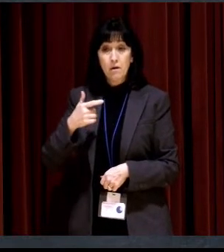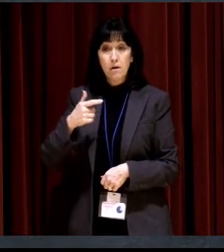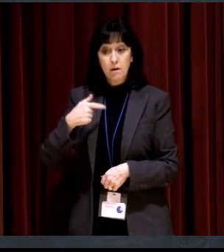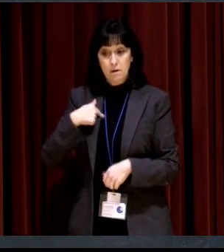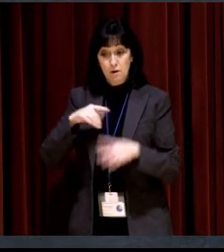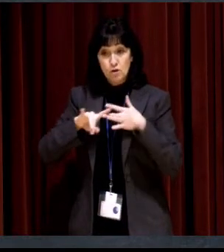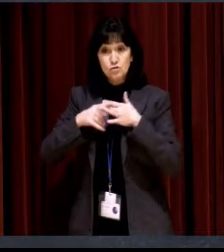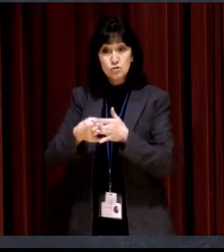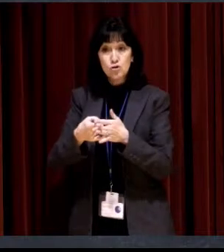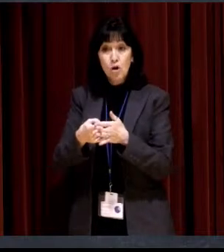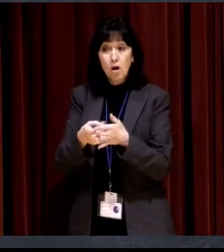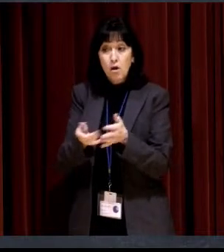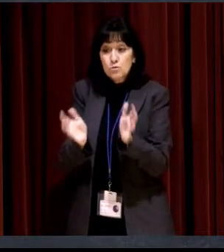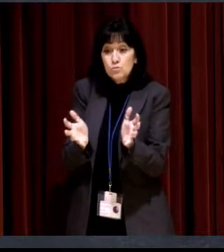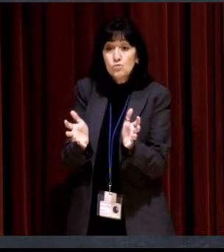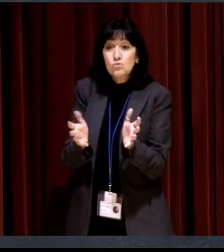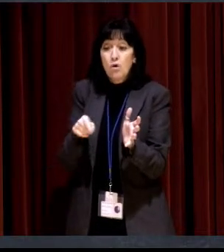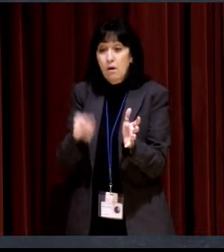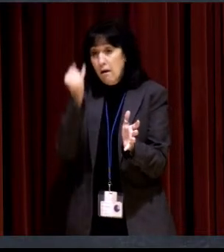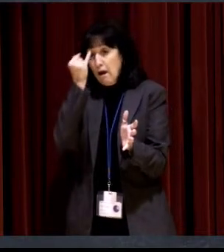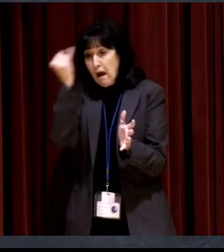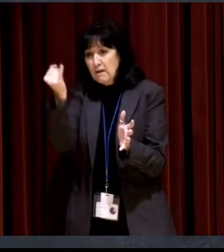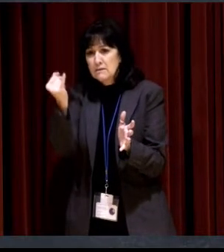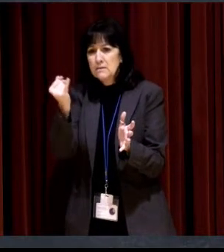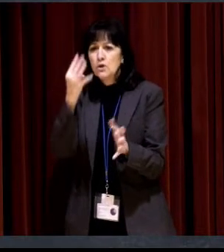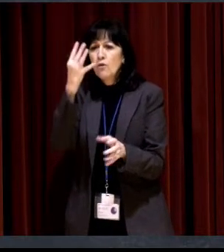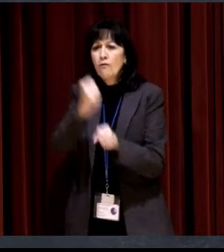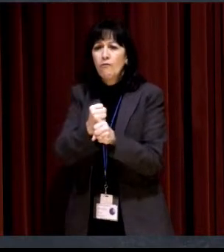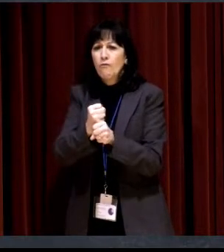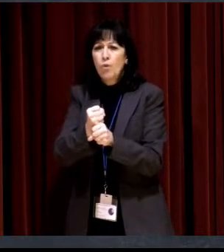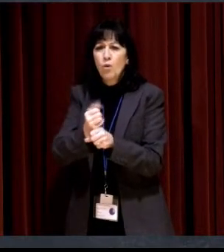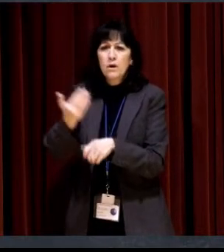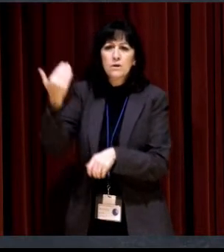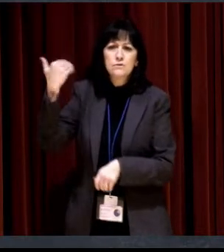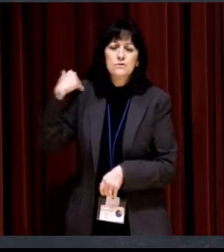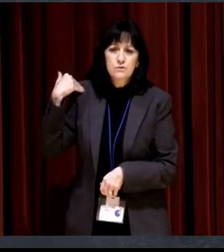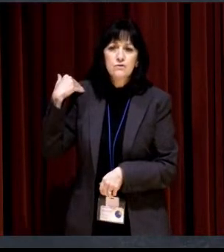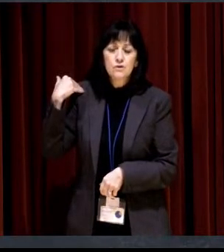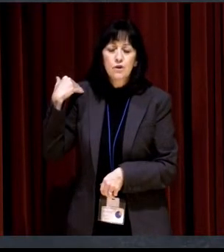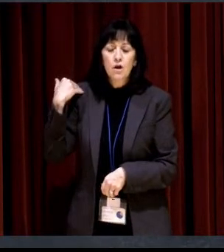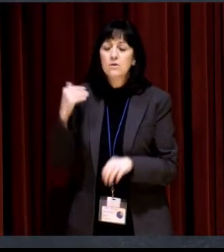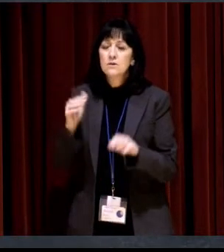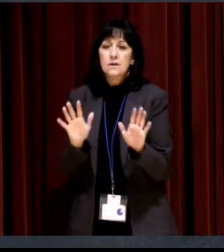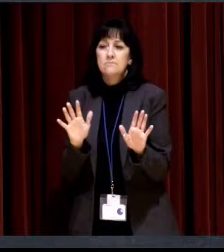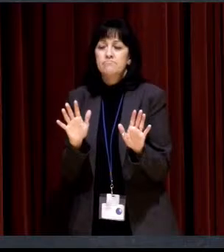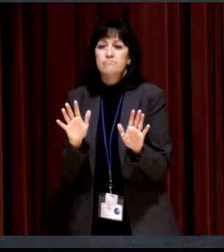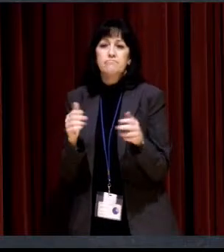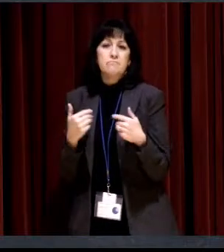years ago. And I don't want to waste time tonight, wringing my hands about that.